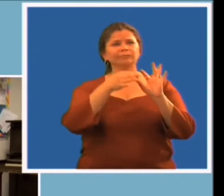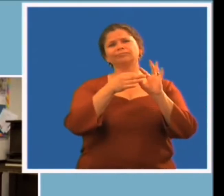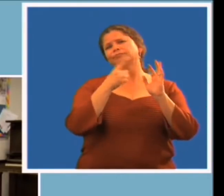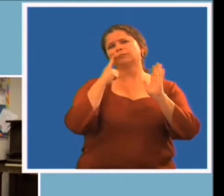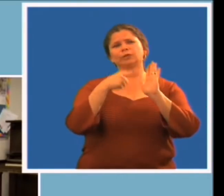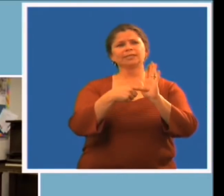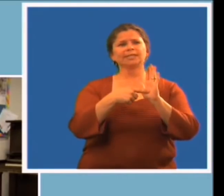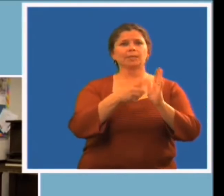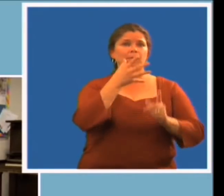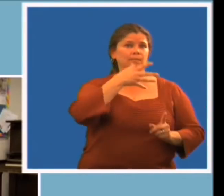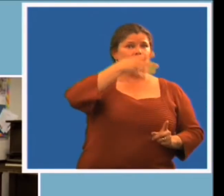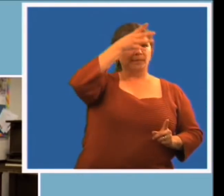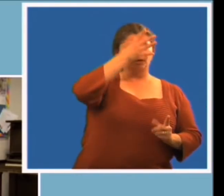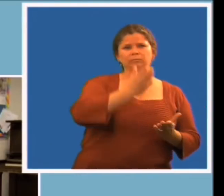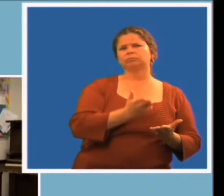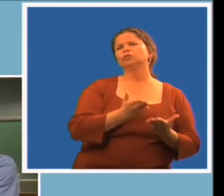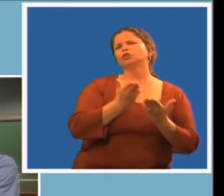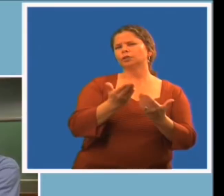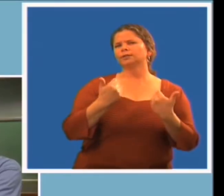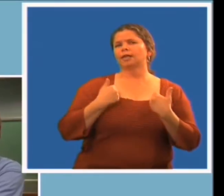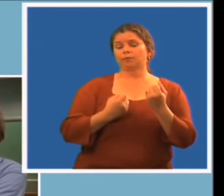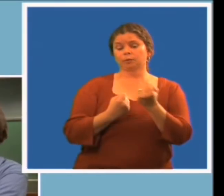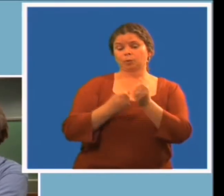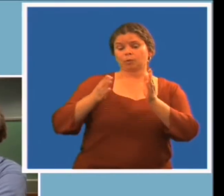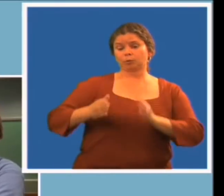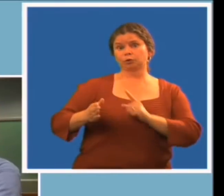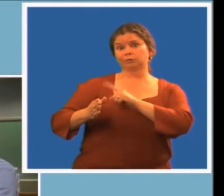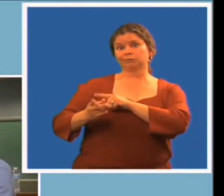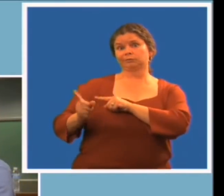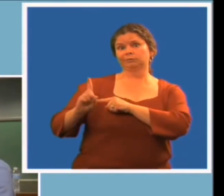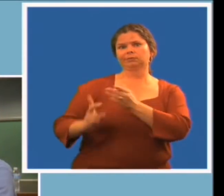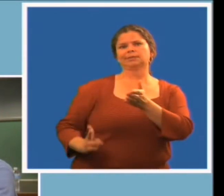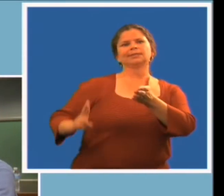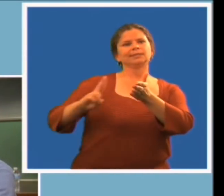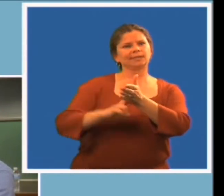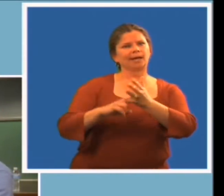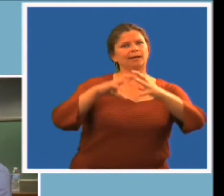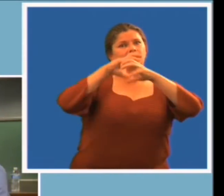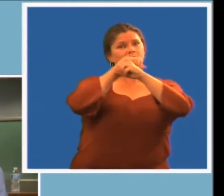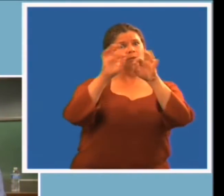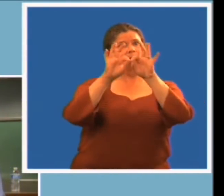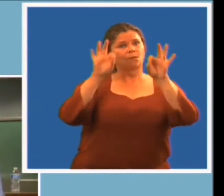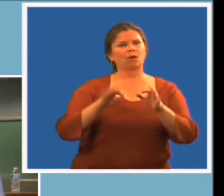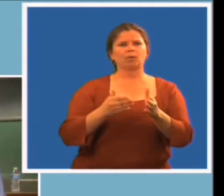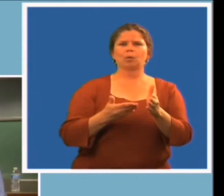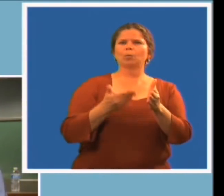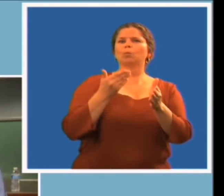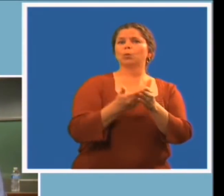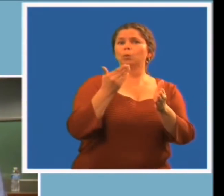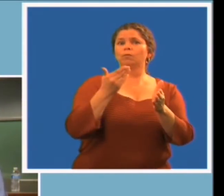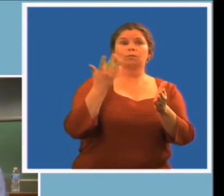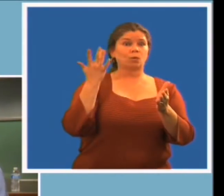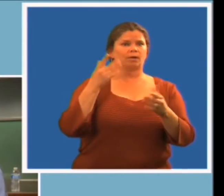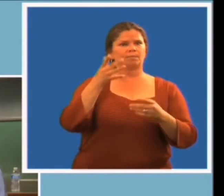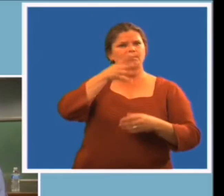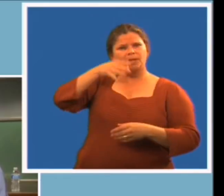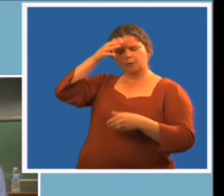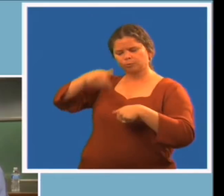is advisable to have the support person sign an oath of confidentiality that the parent gives permission for that to